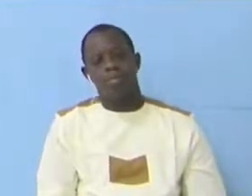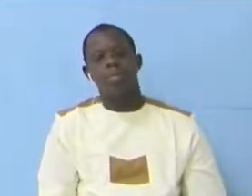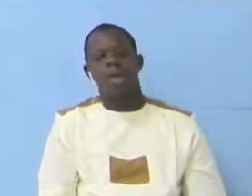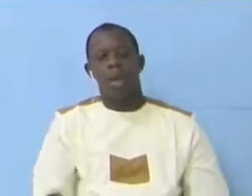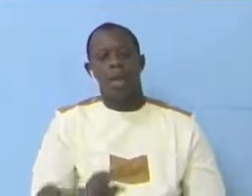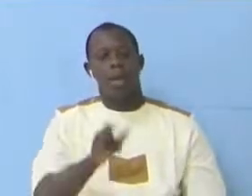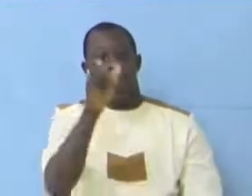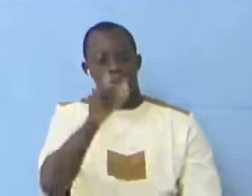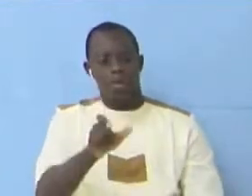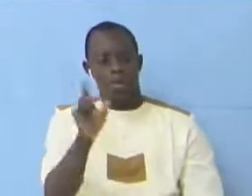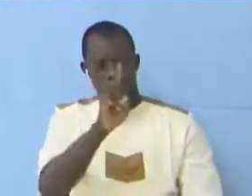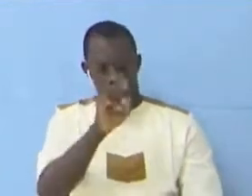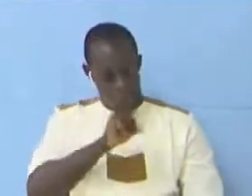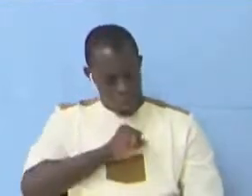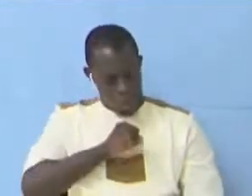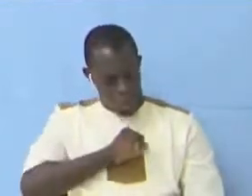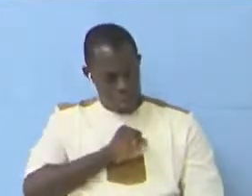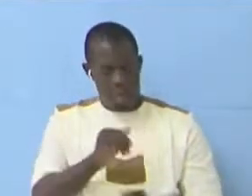yelloo.